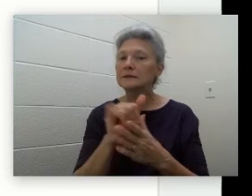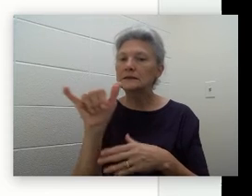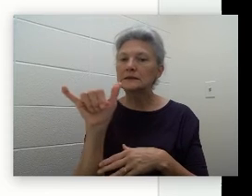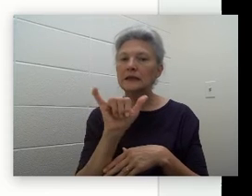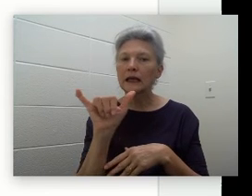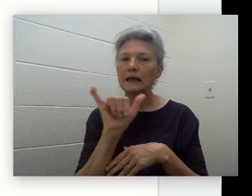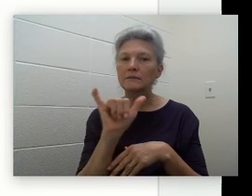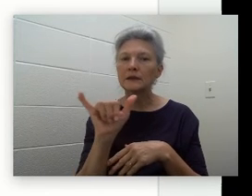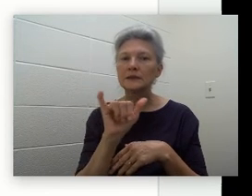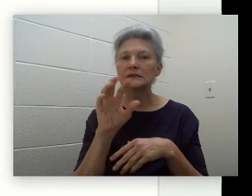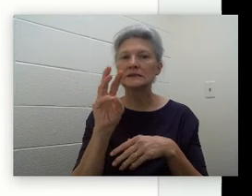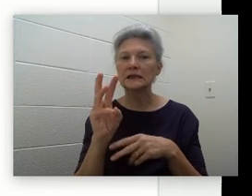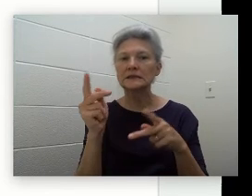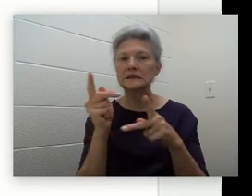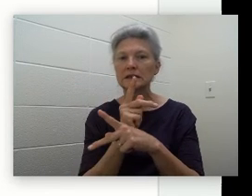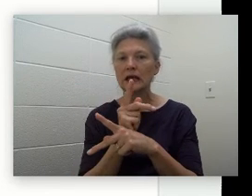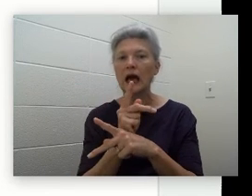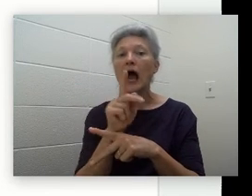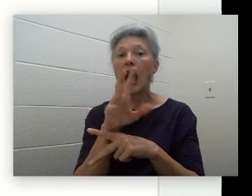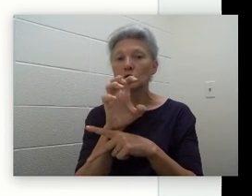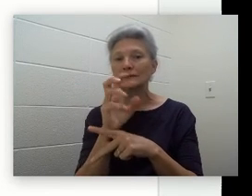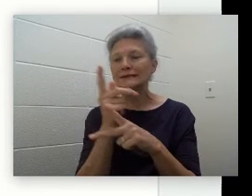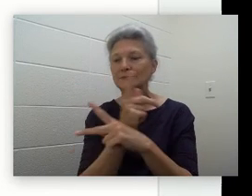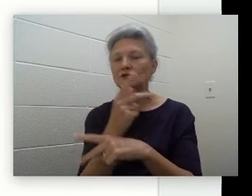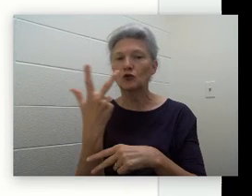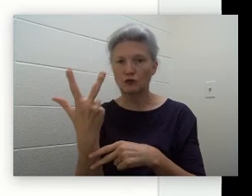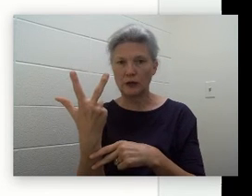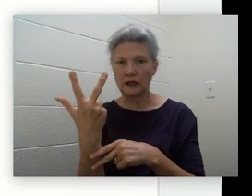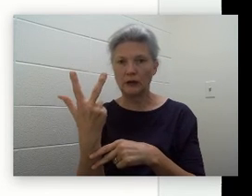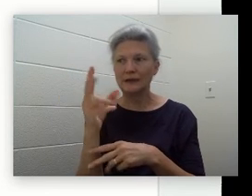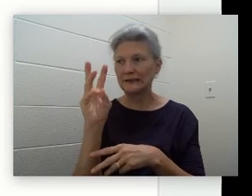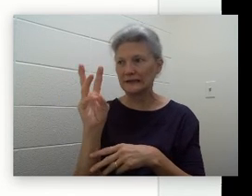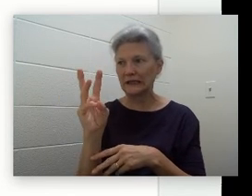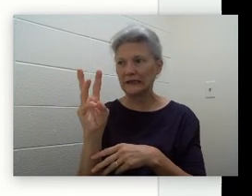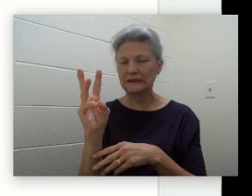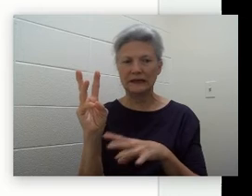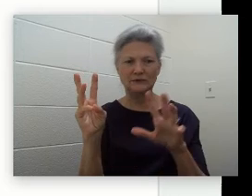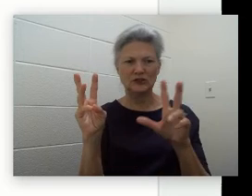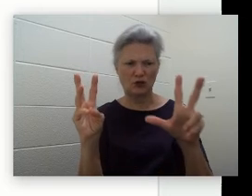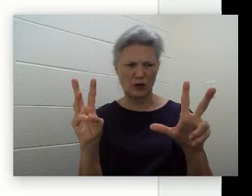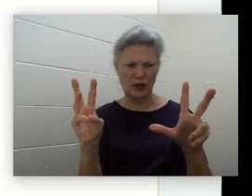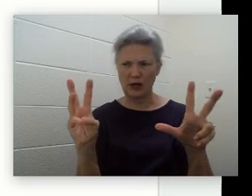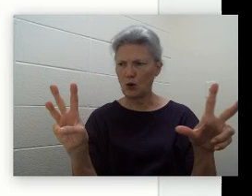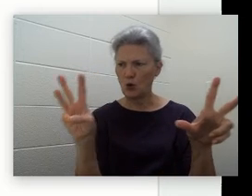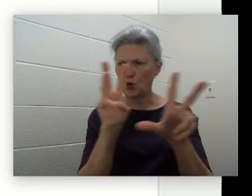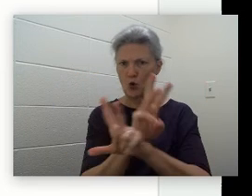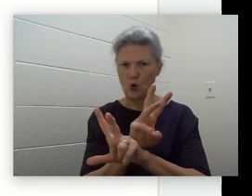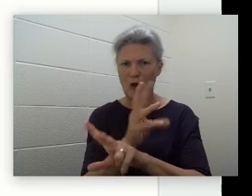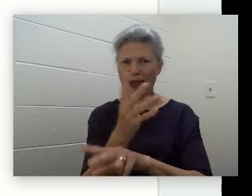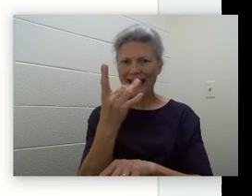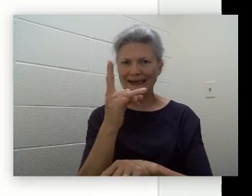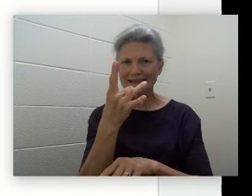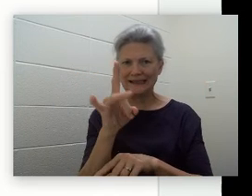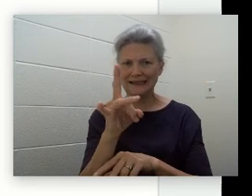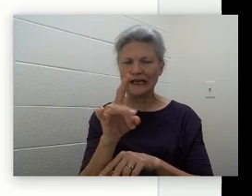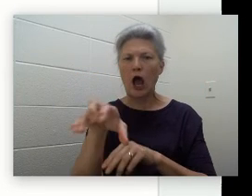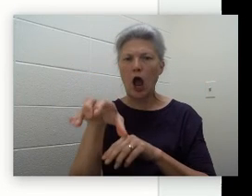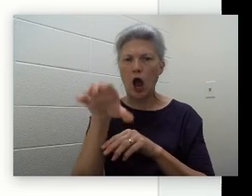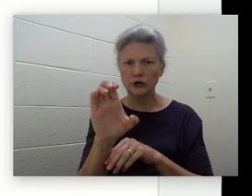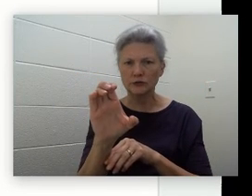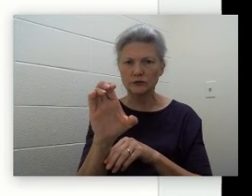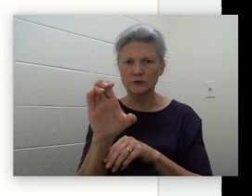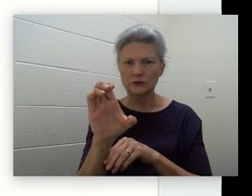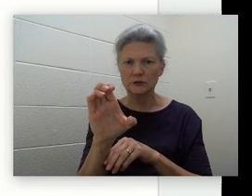as 6 hundreds times 3. Well, 6 hundreds times 3 is 18